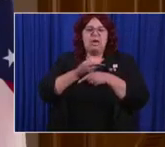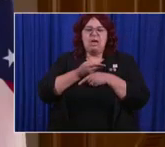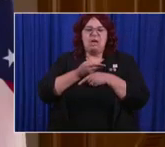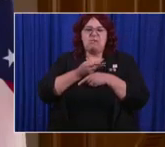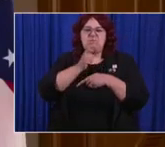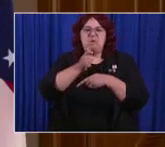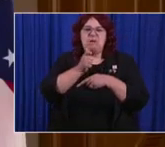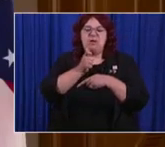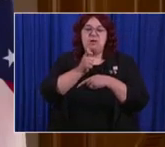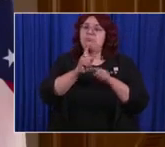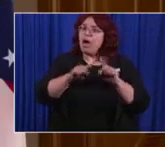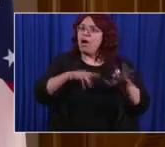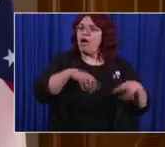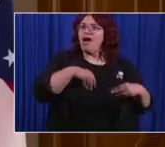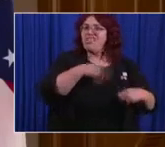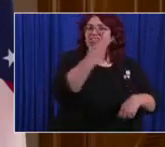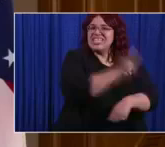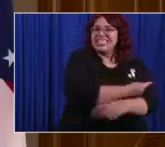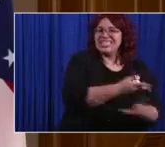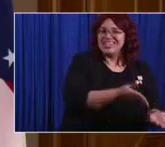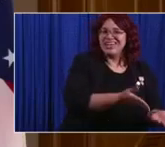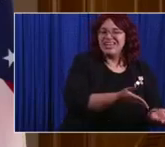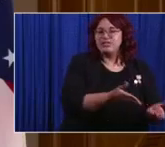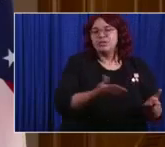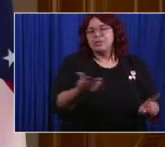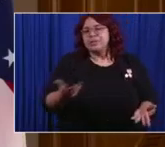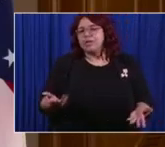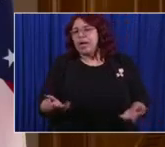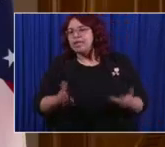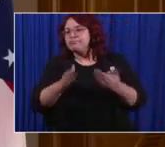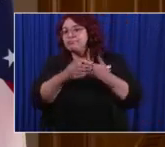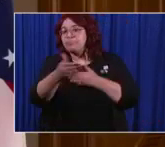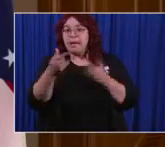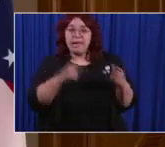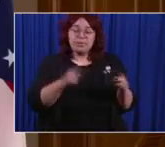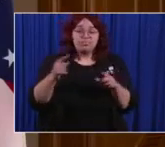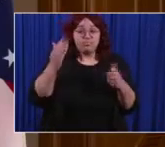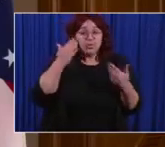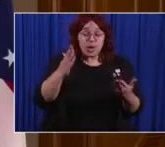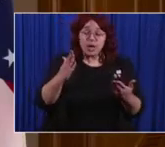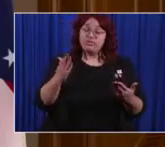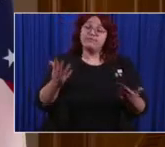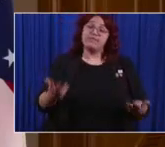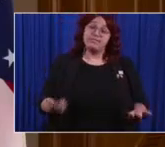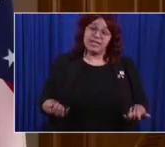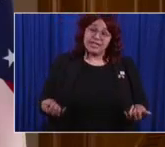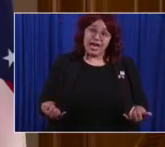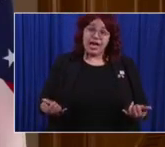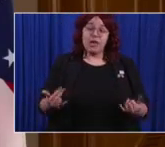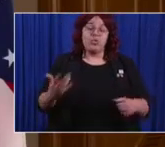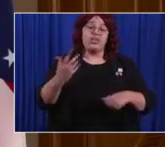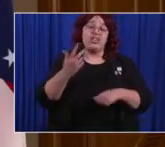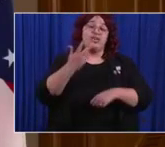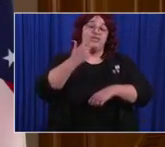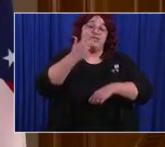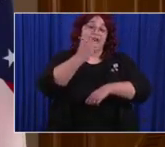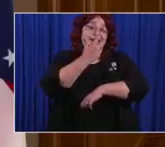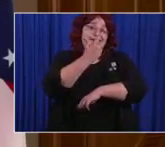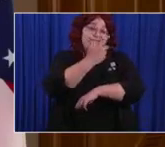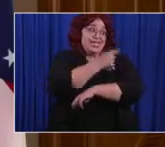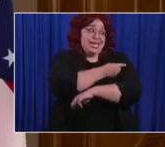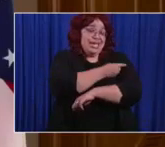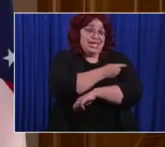will happen. It just, with this vaccine being available for some time and now available for virtually everybody in the state to get